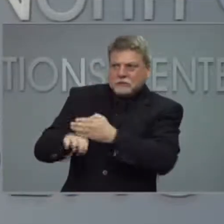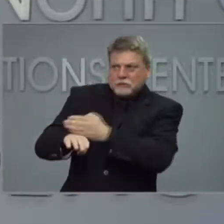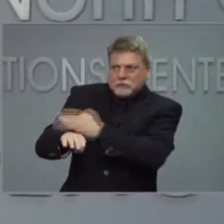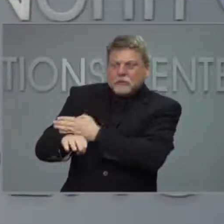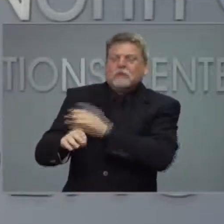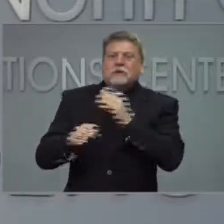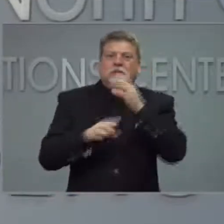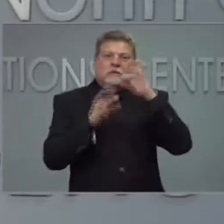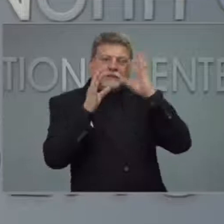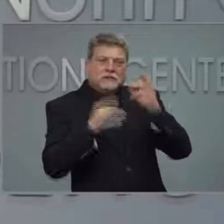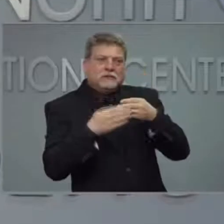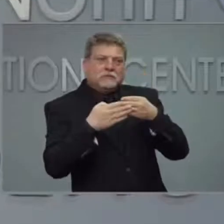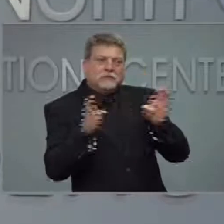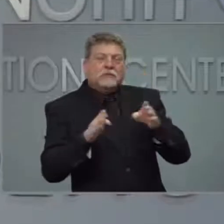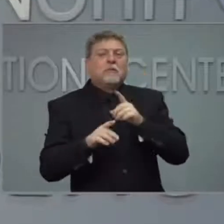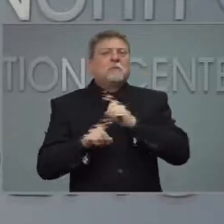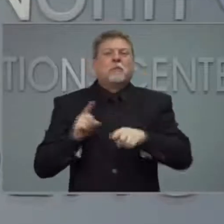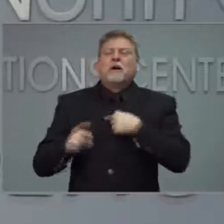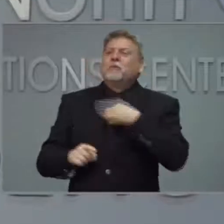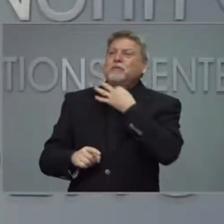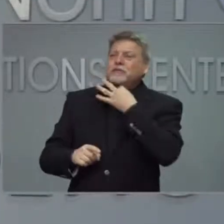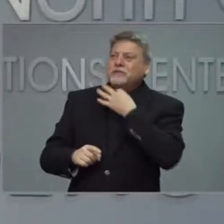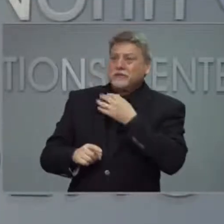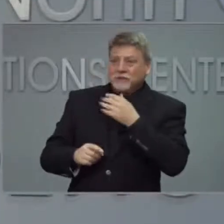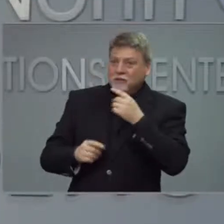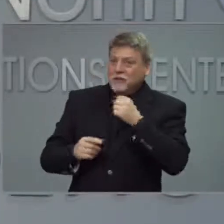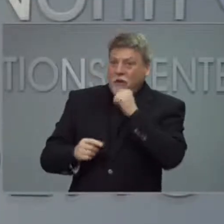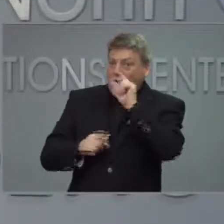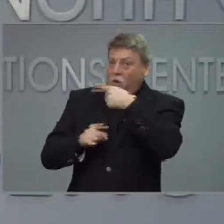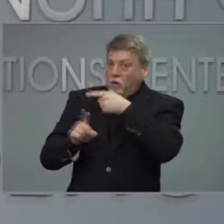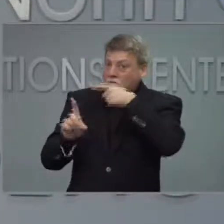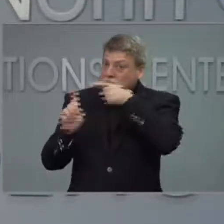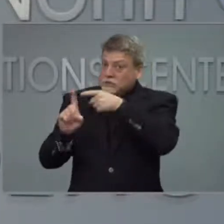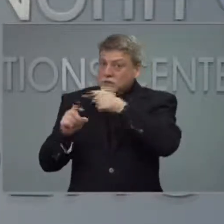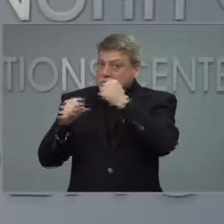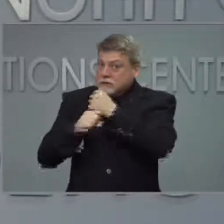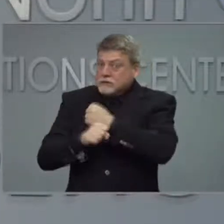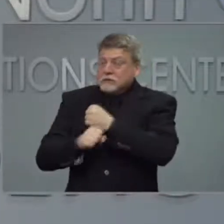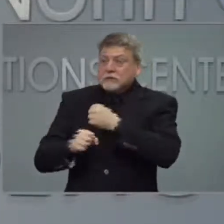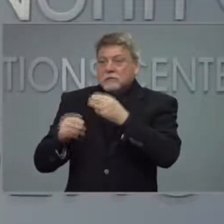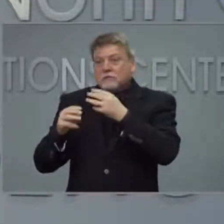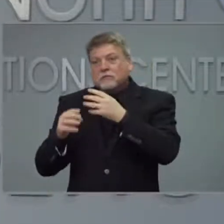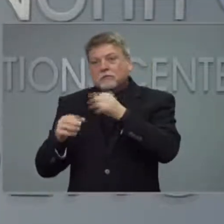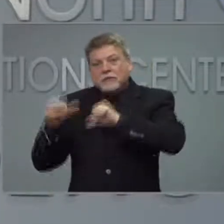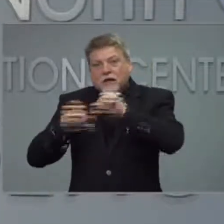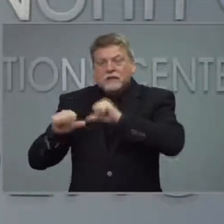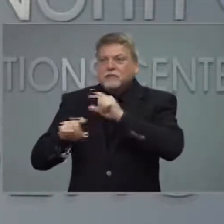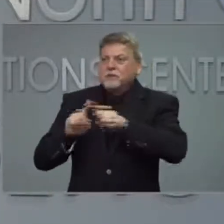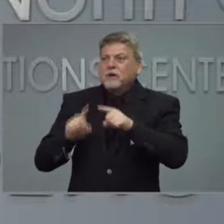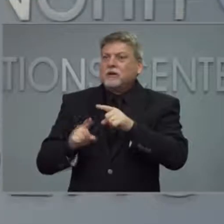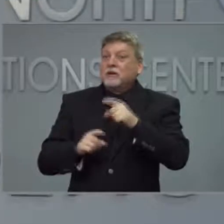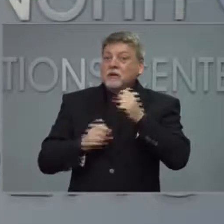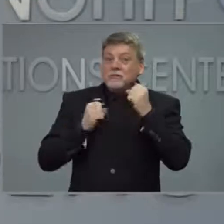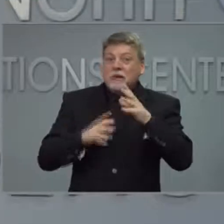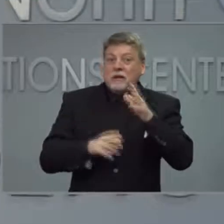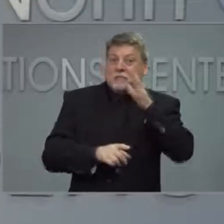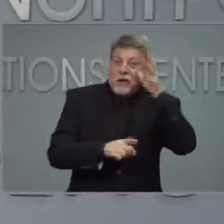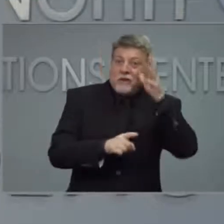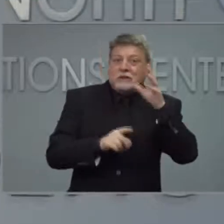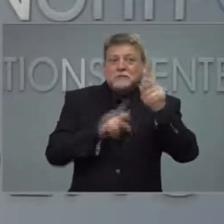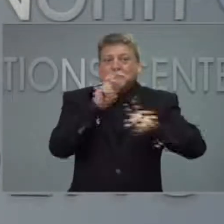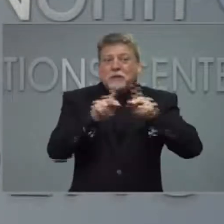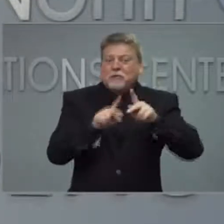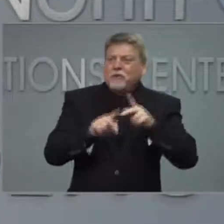on listening to people, whether it be parents or business owners or lawmakers, some of whom filed bills this week to increase